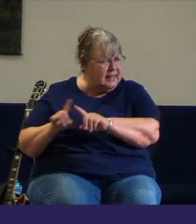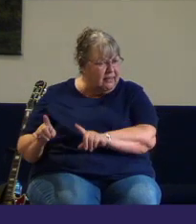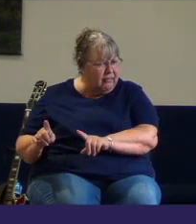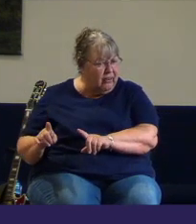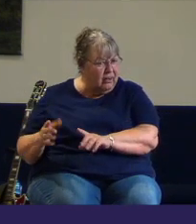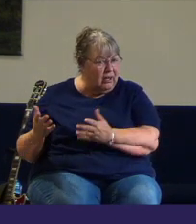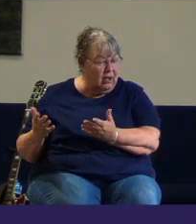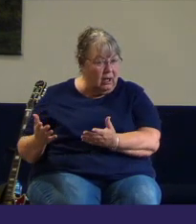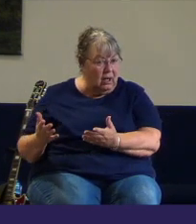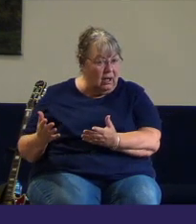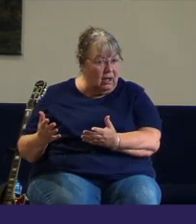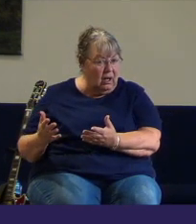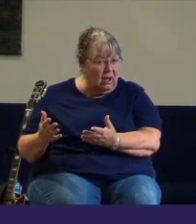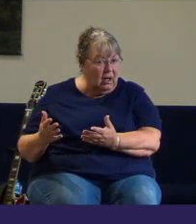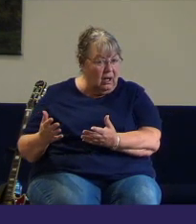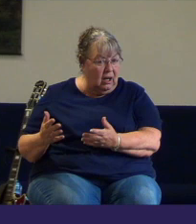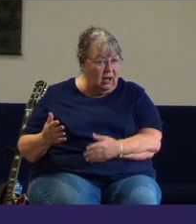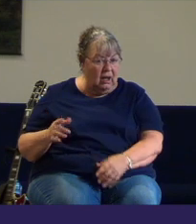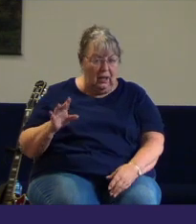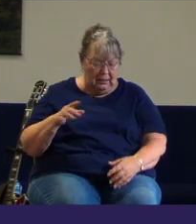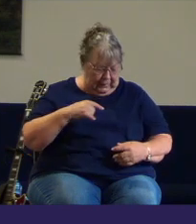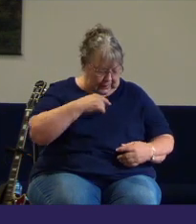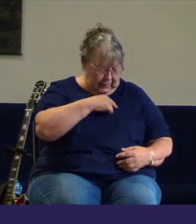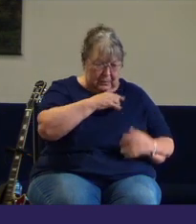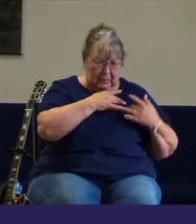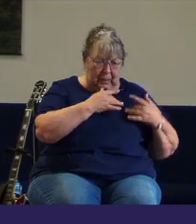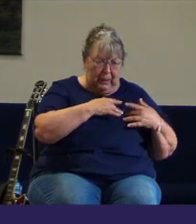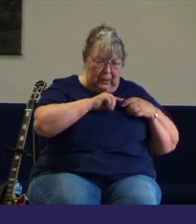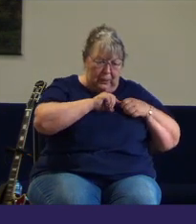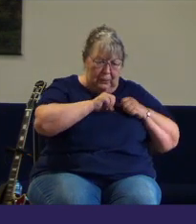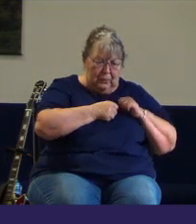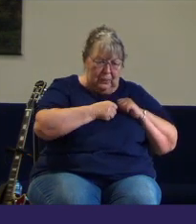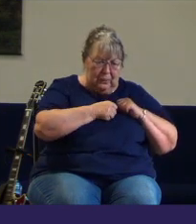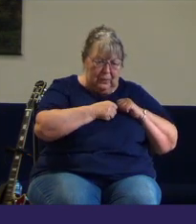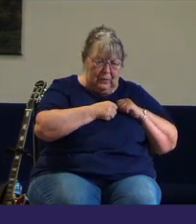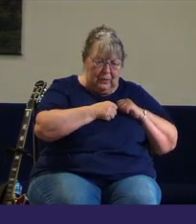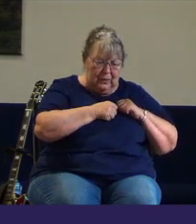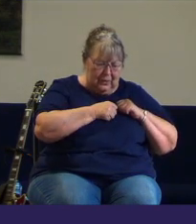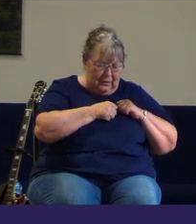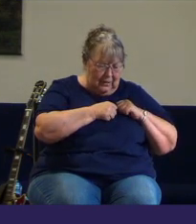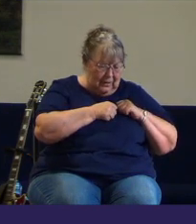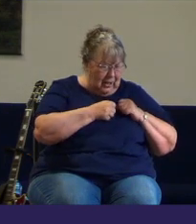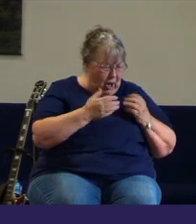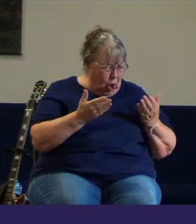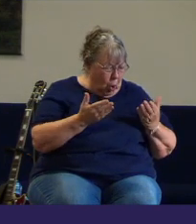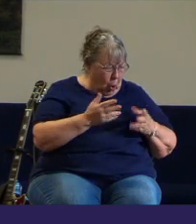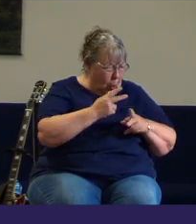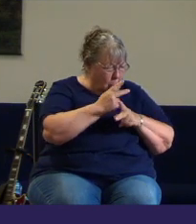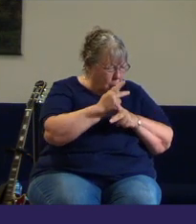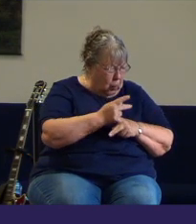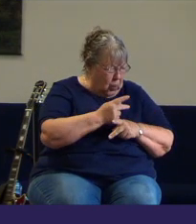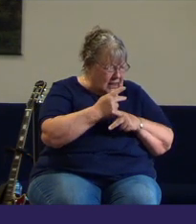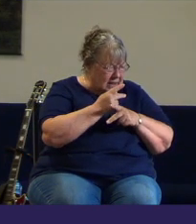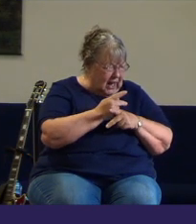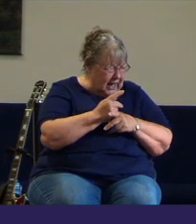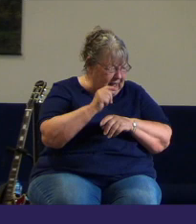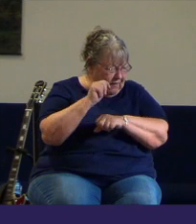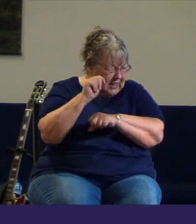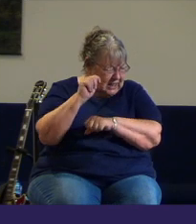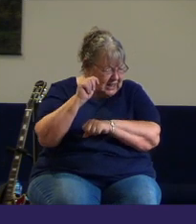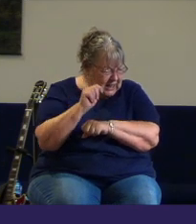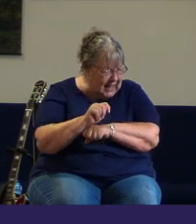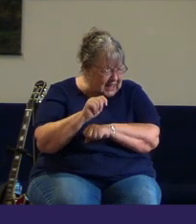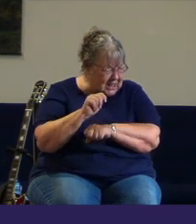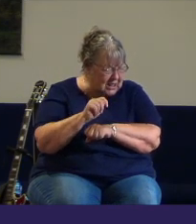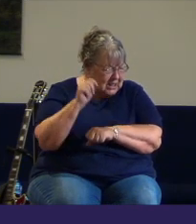church, it hurt me so much to hear that. What kind of a testimony was